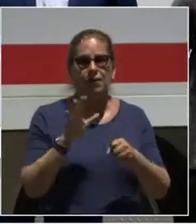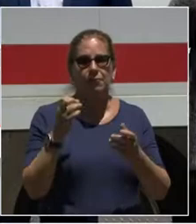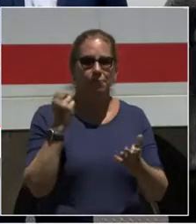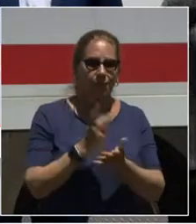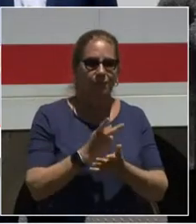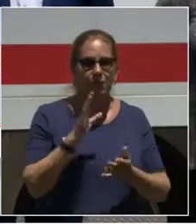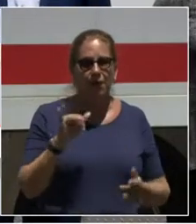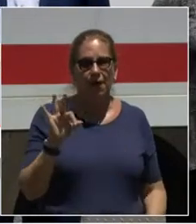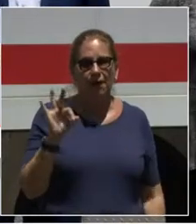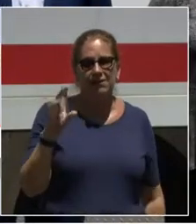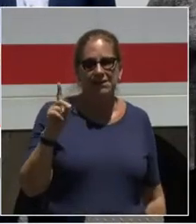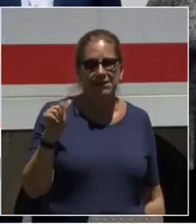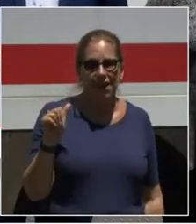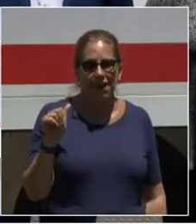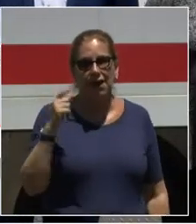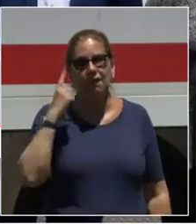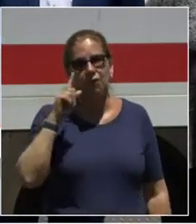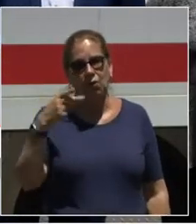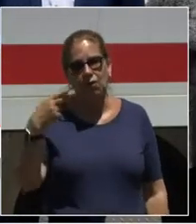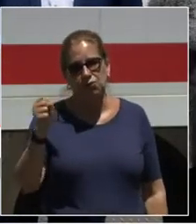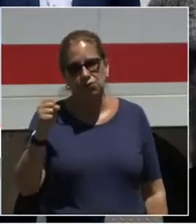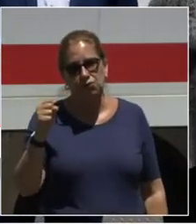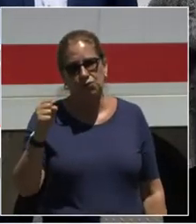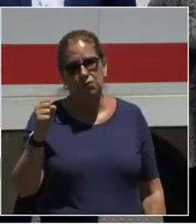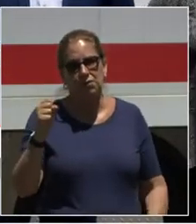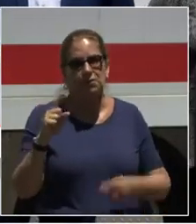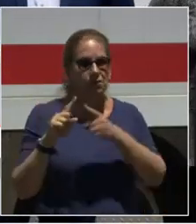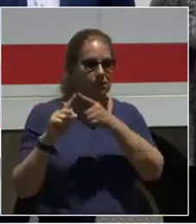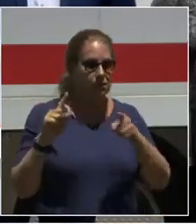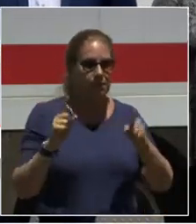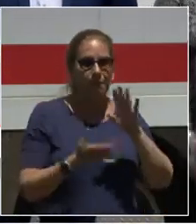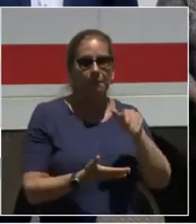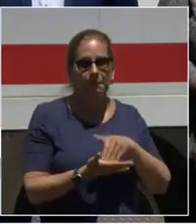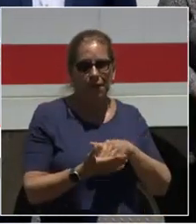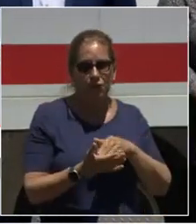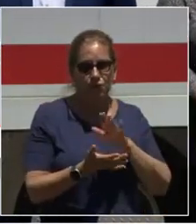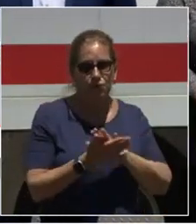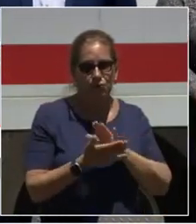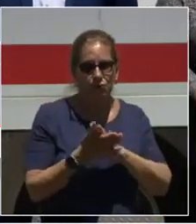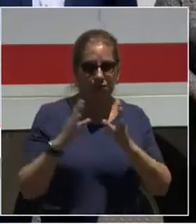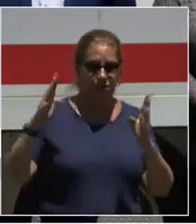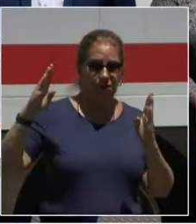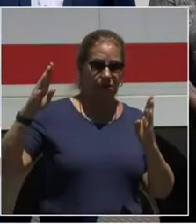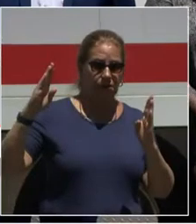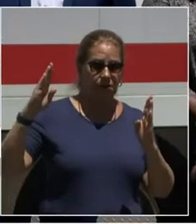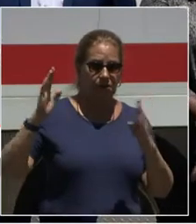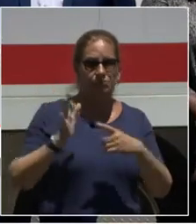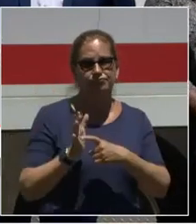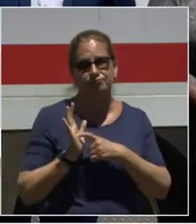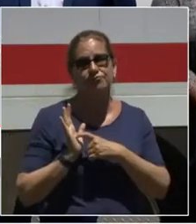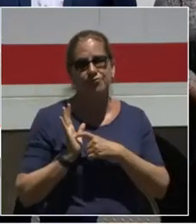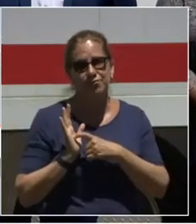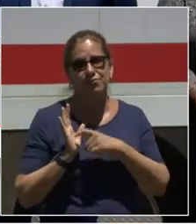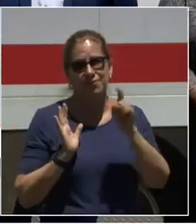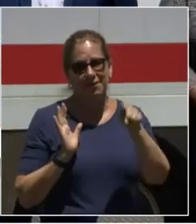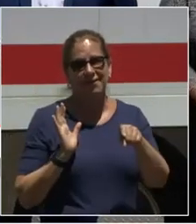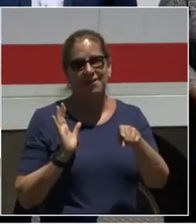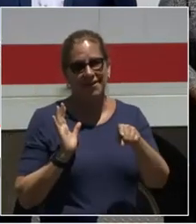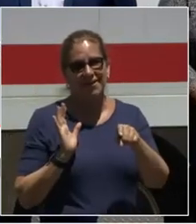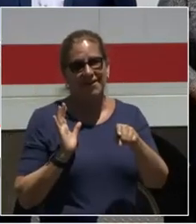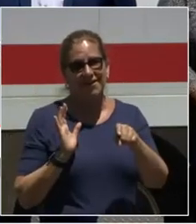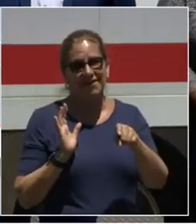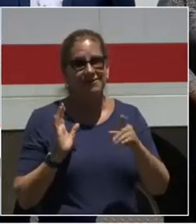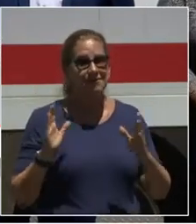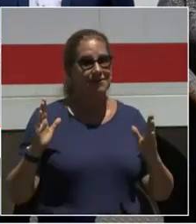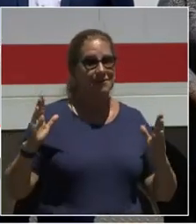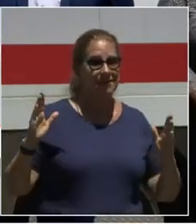who are in middle school, it is a requirement for them. For the younger students who are still on emergency approval,